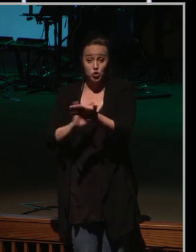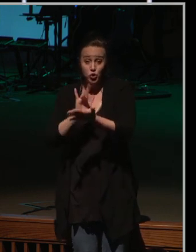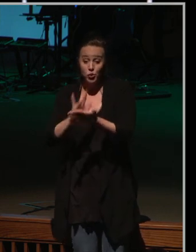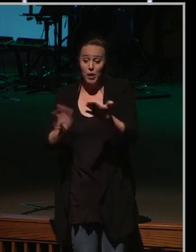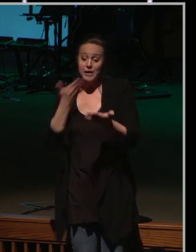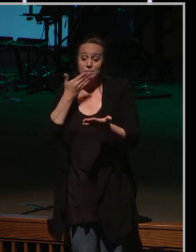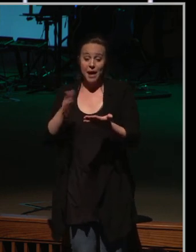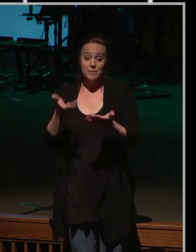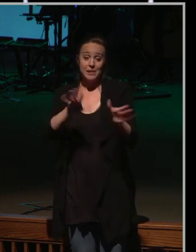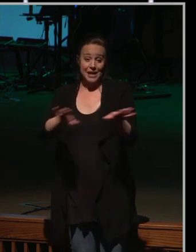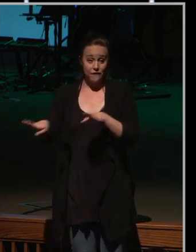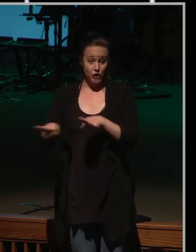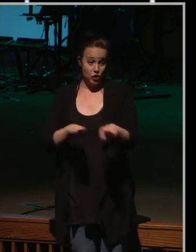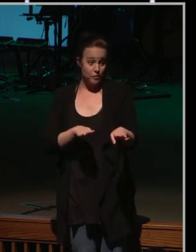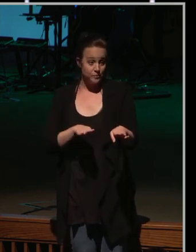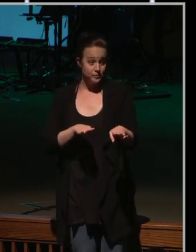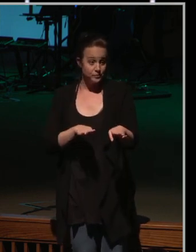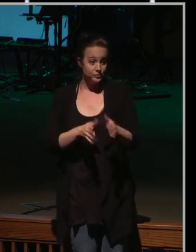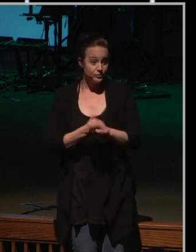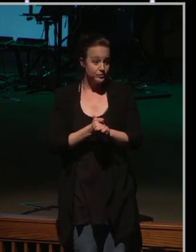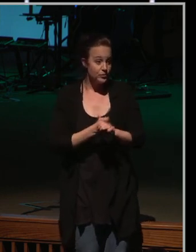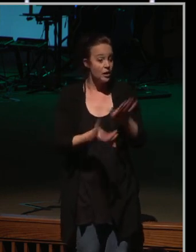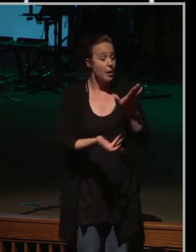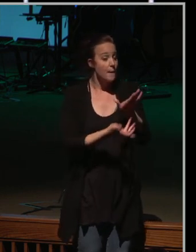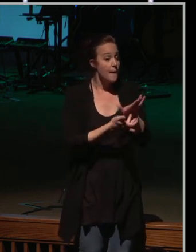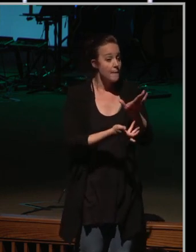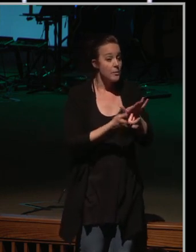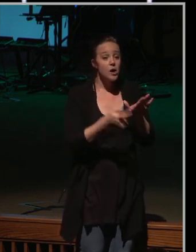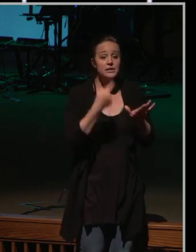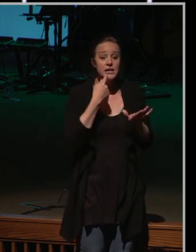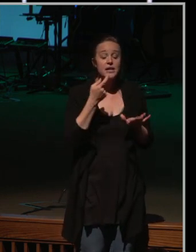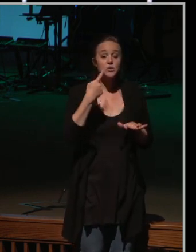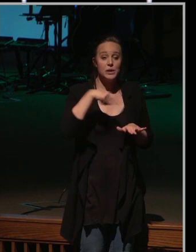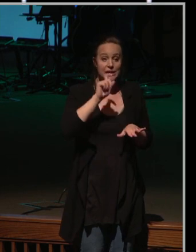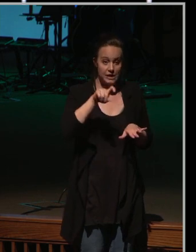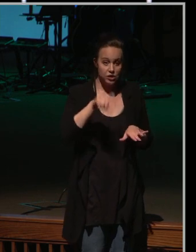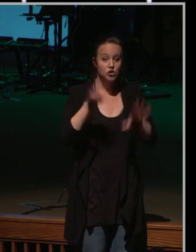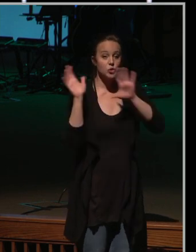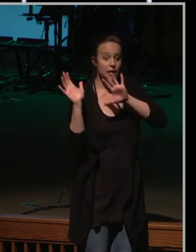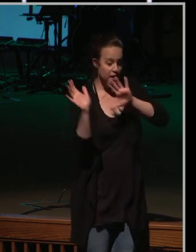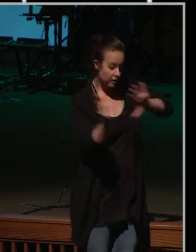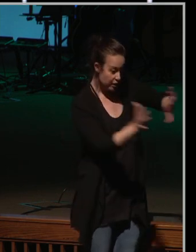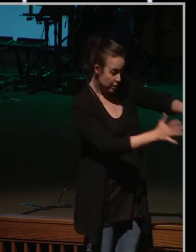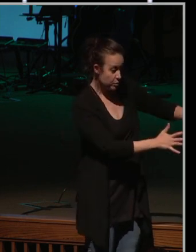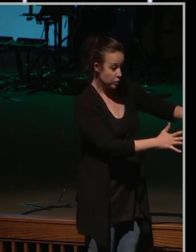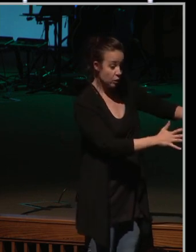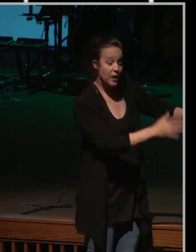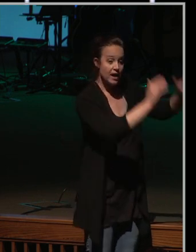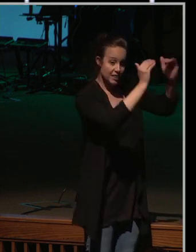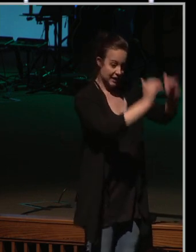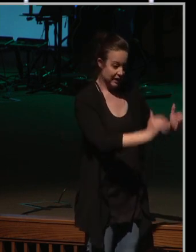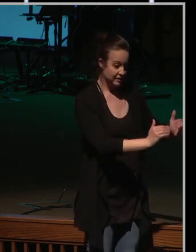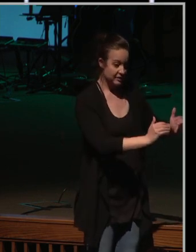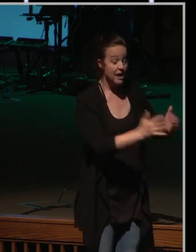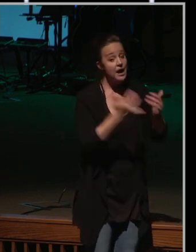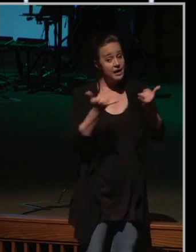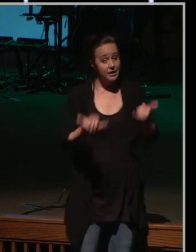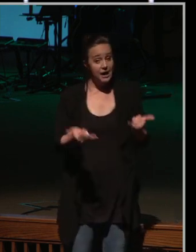Paul has told us the things to put off, and now he's going to tell us the things that we should put on. In verse